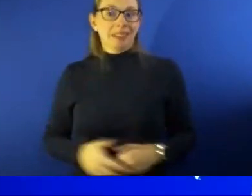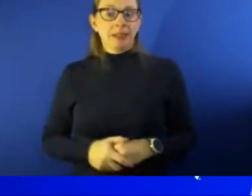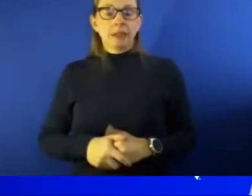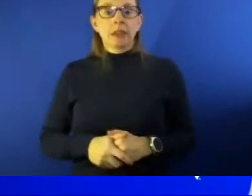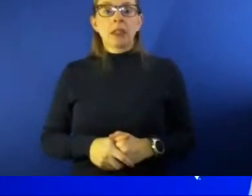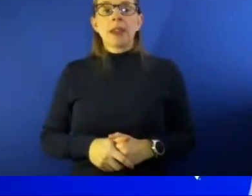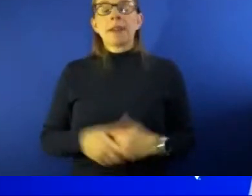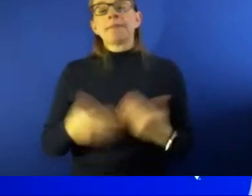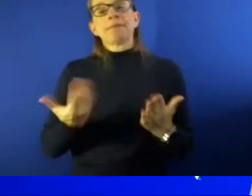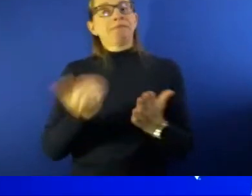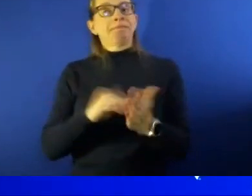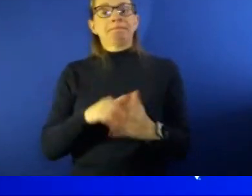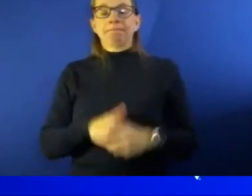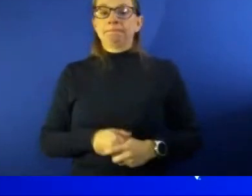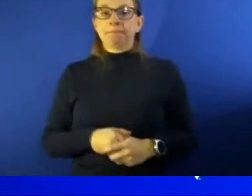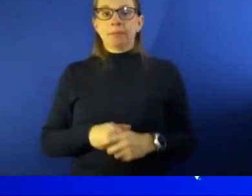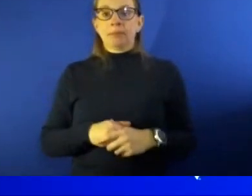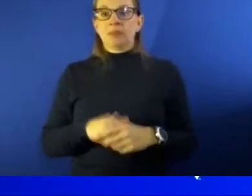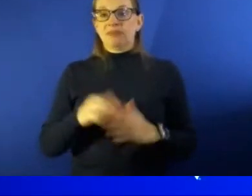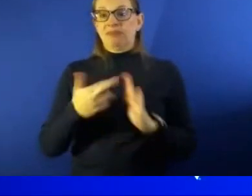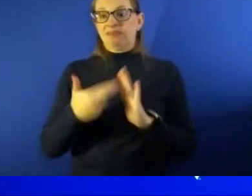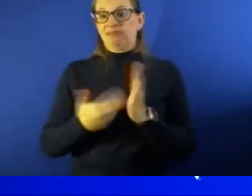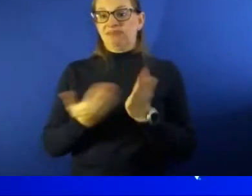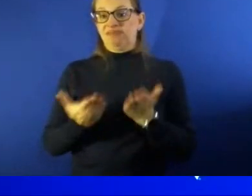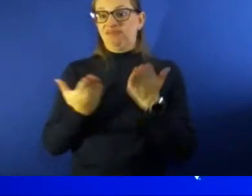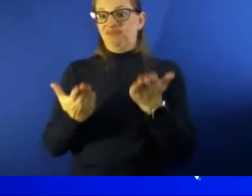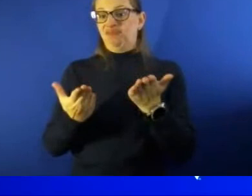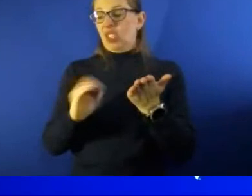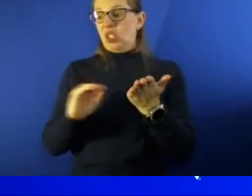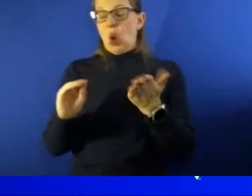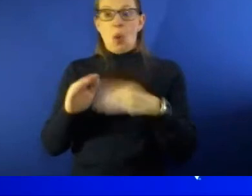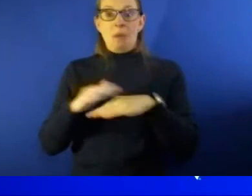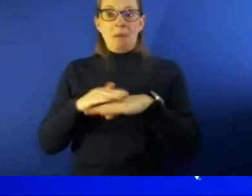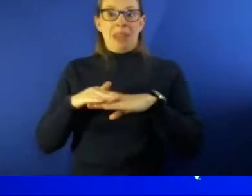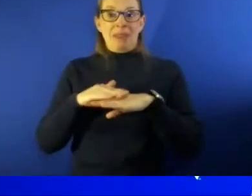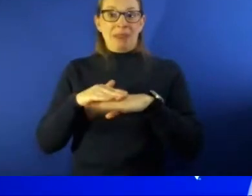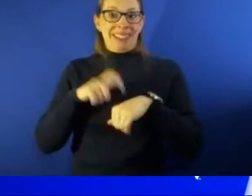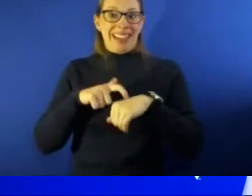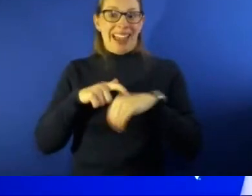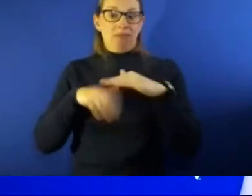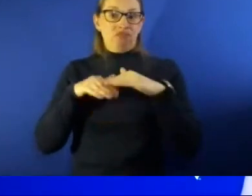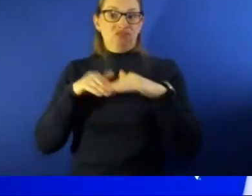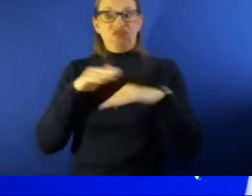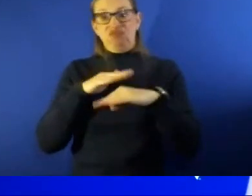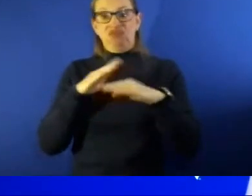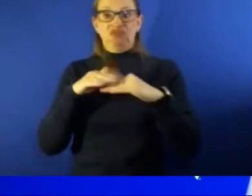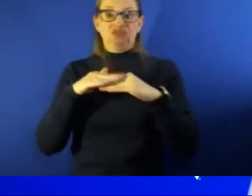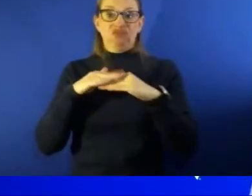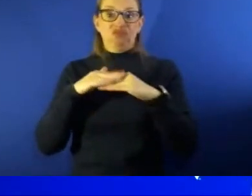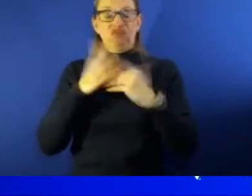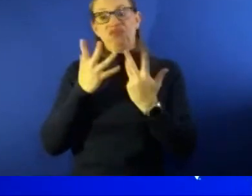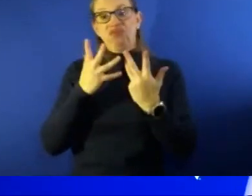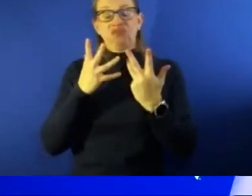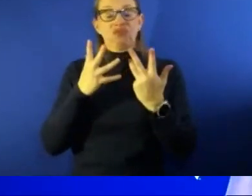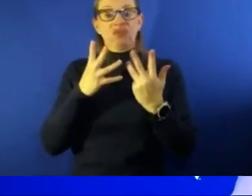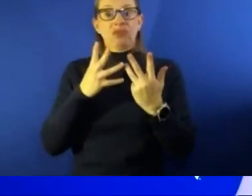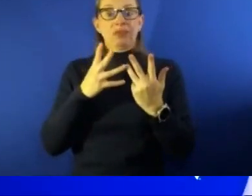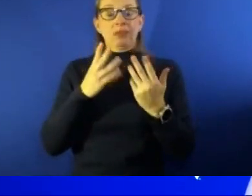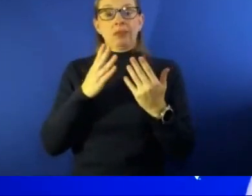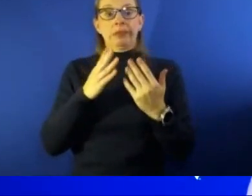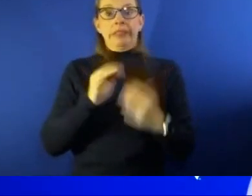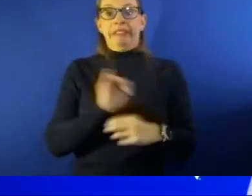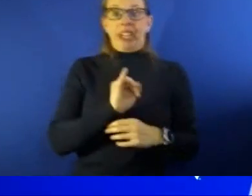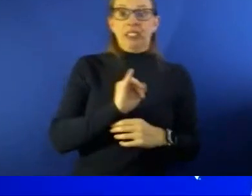Again, the guidance is there's no minimum time between infection and vaccination. If